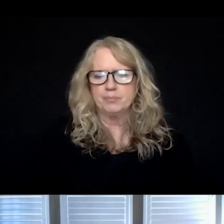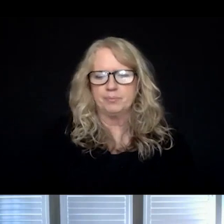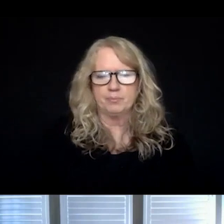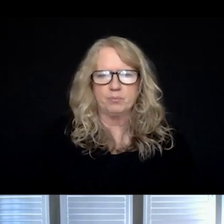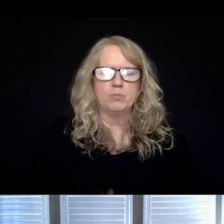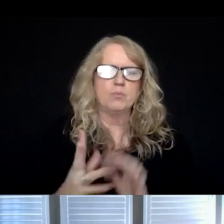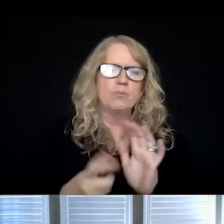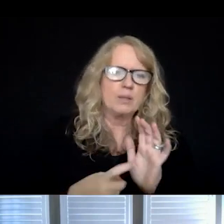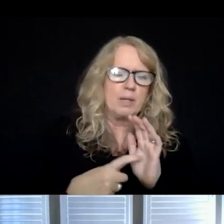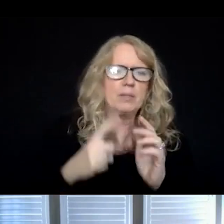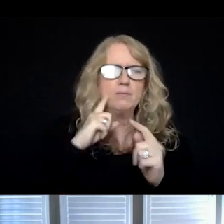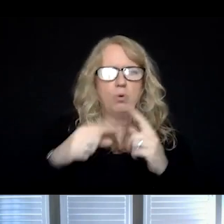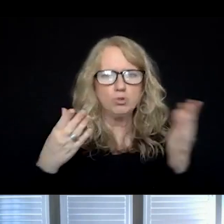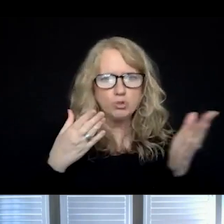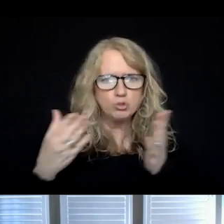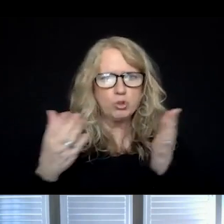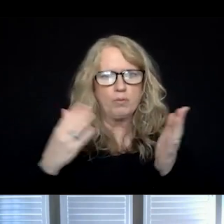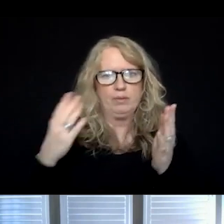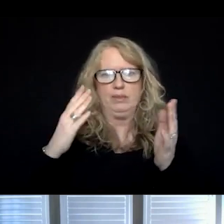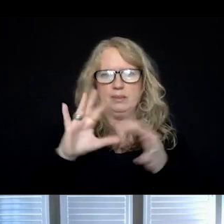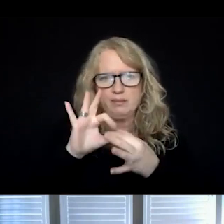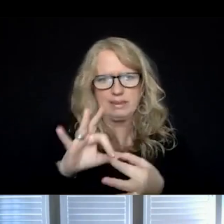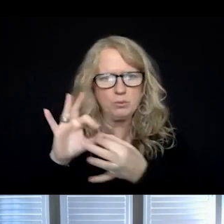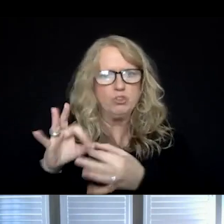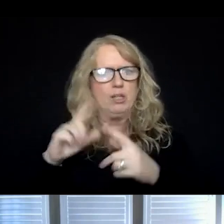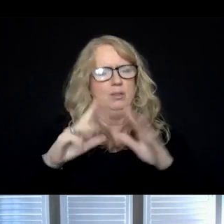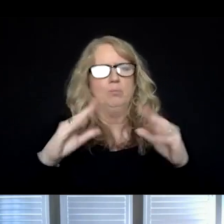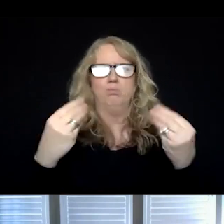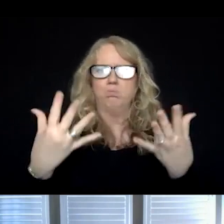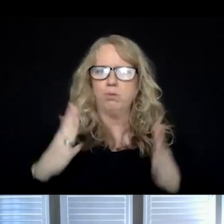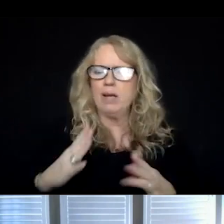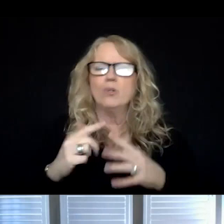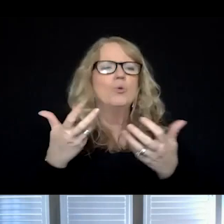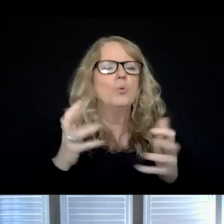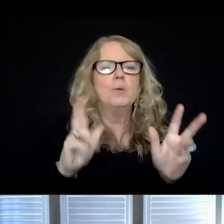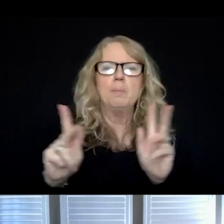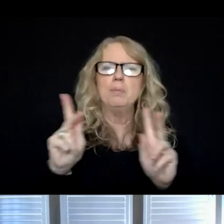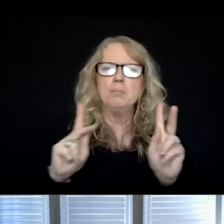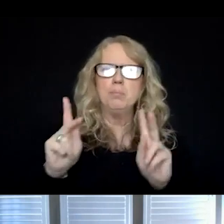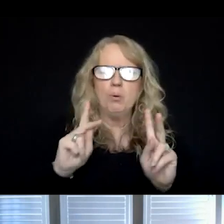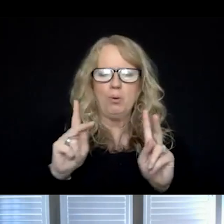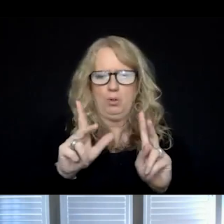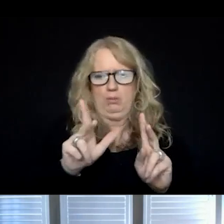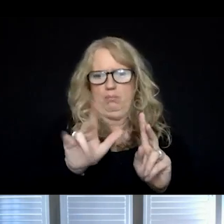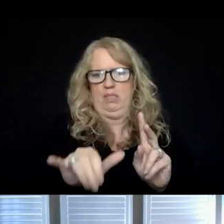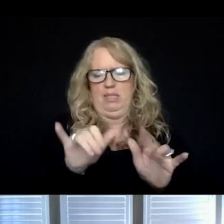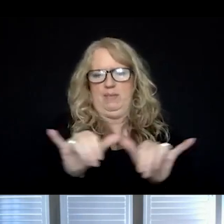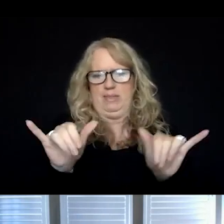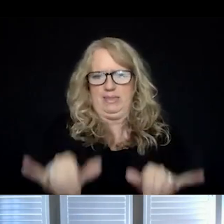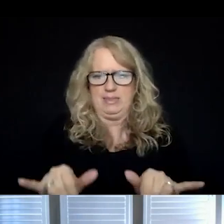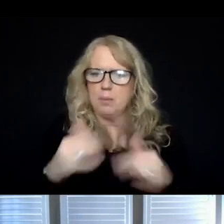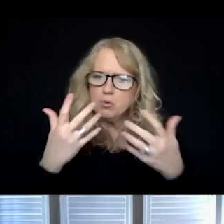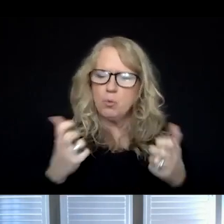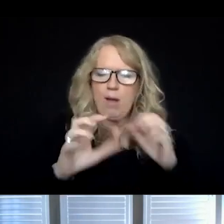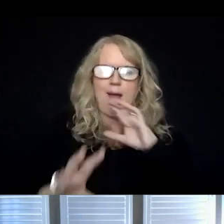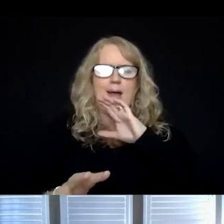service linkages to community providers because, of course, you don't want people to be in a system all the time. You want them to get